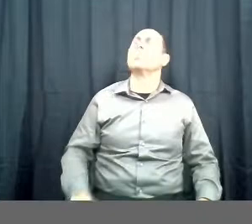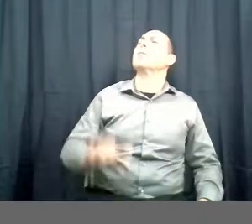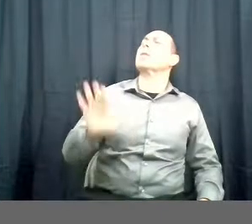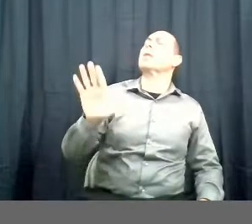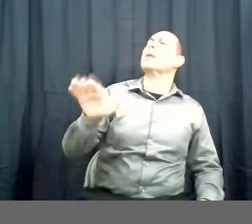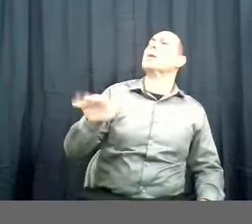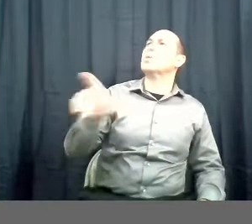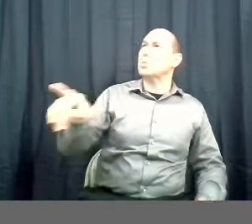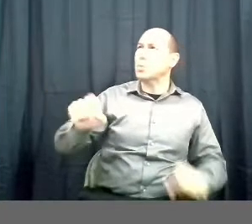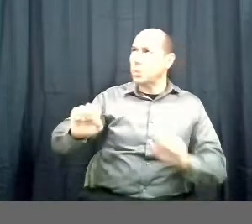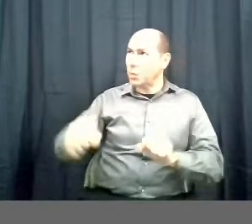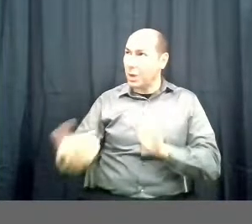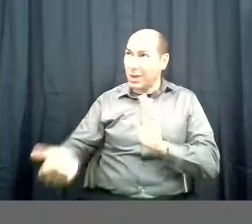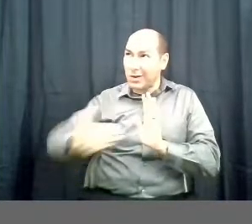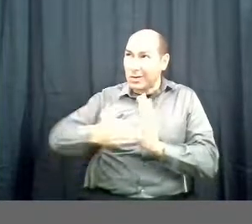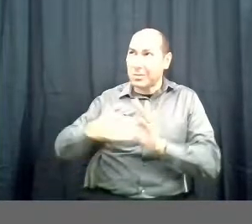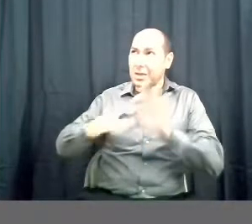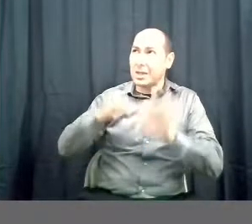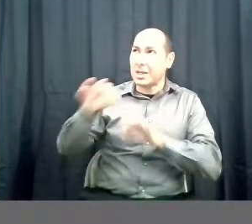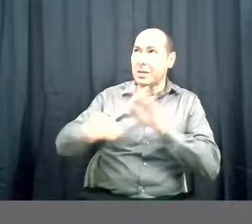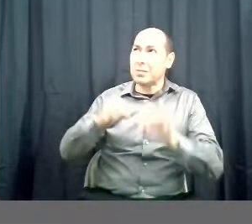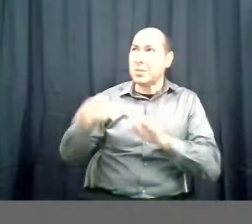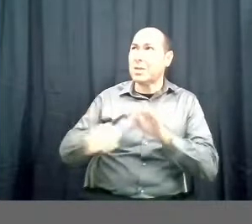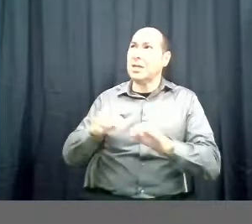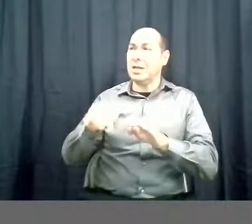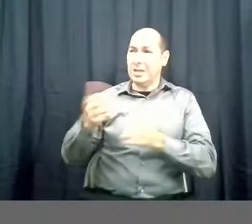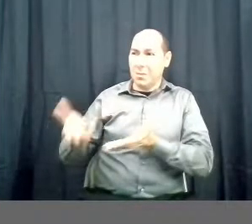the condition on the proposal is?